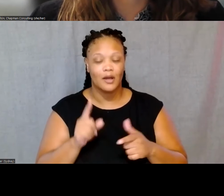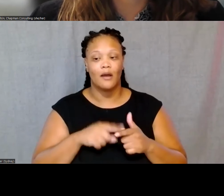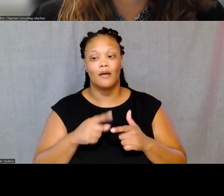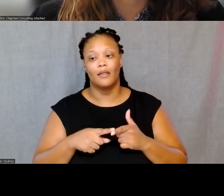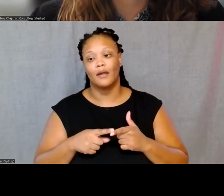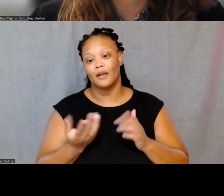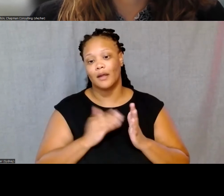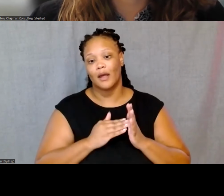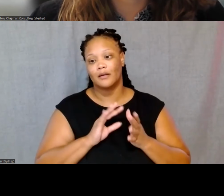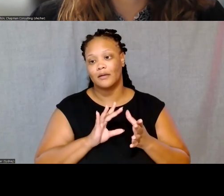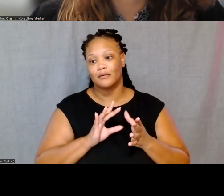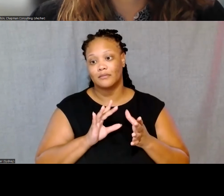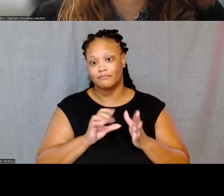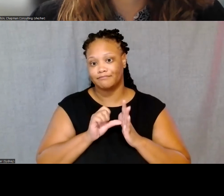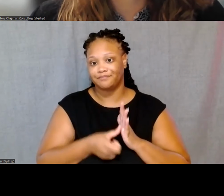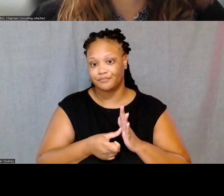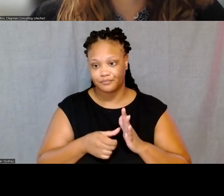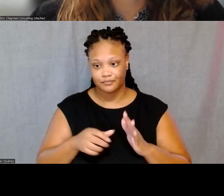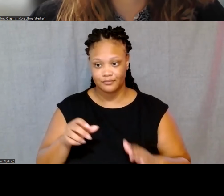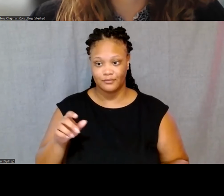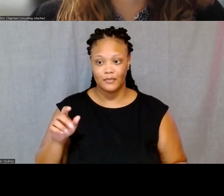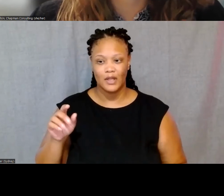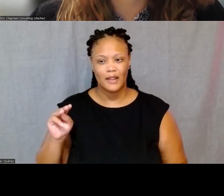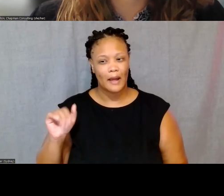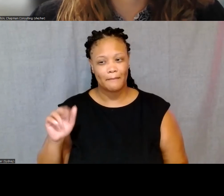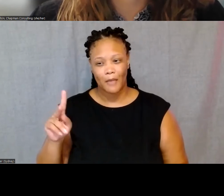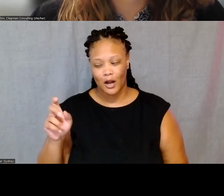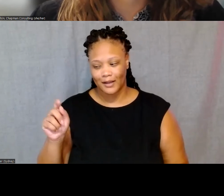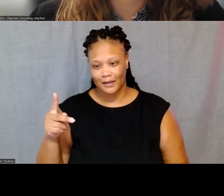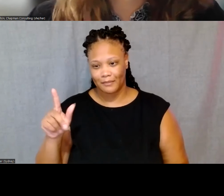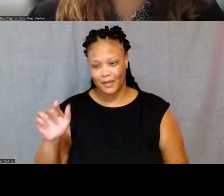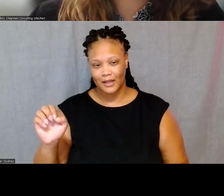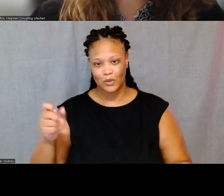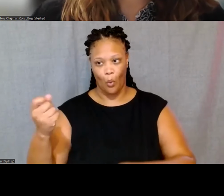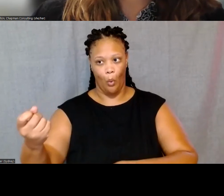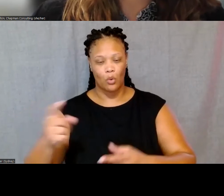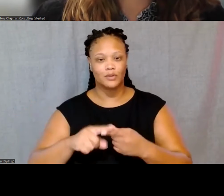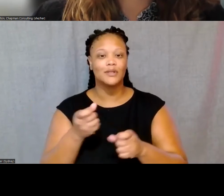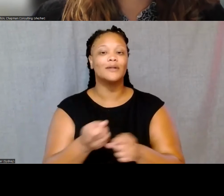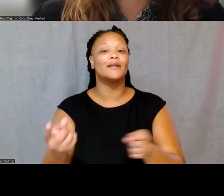just mentioning that the TA marketplace won't launch until January of next year.